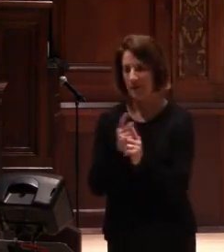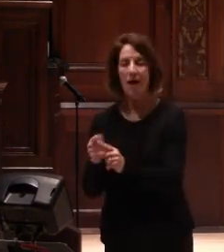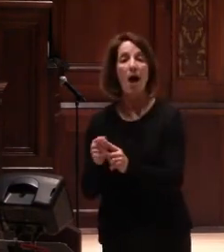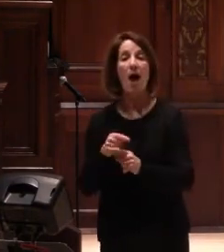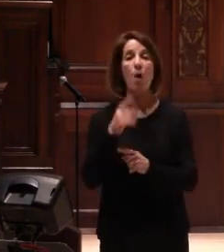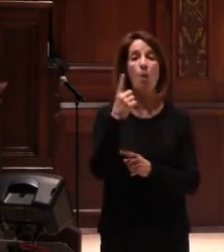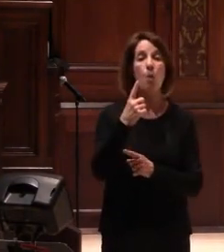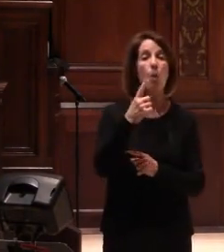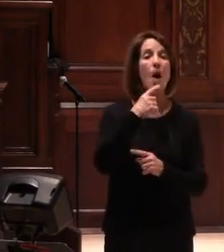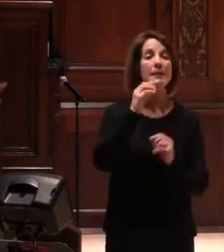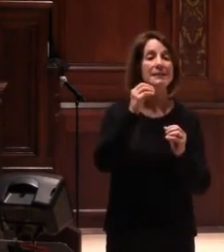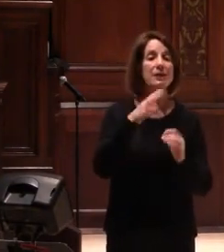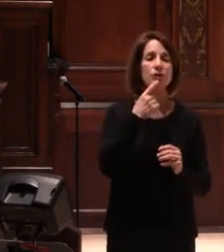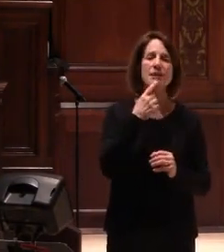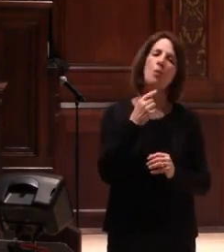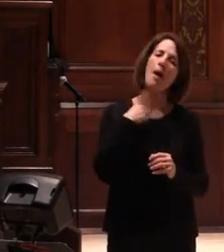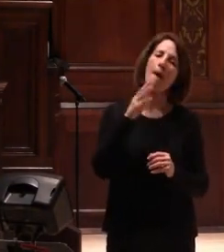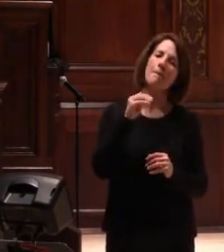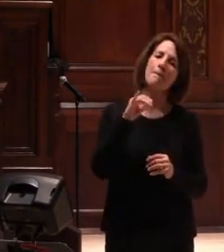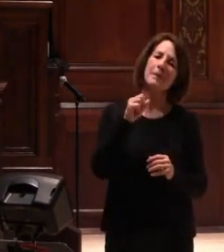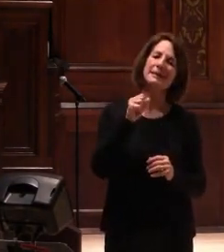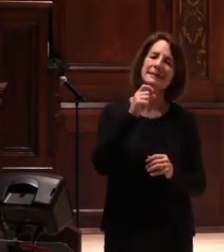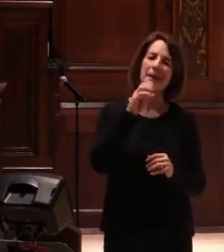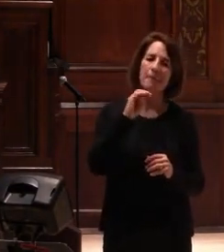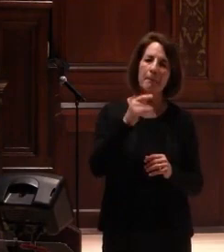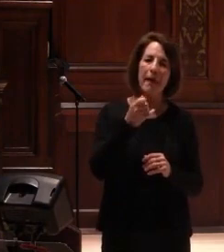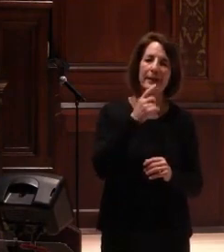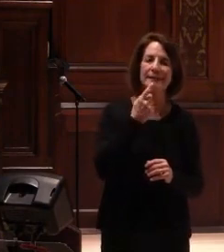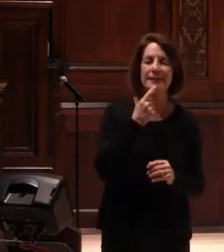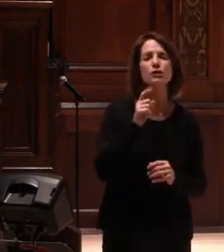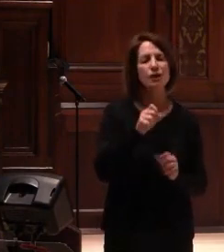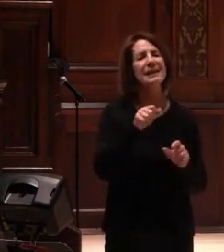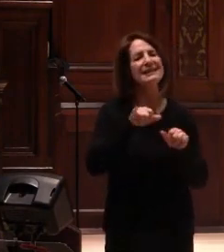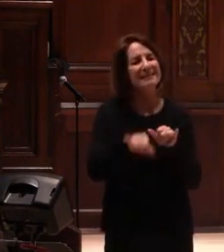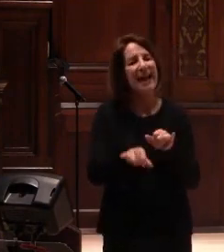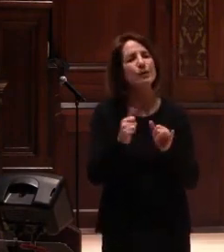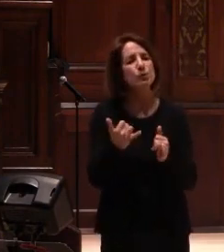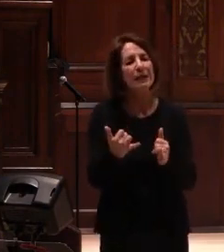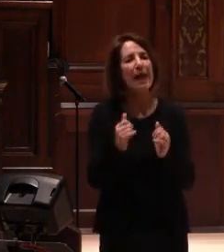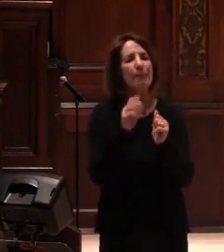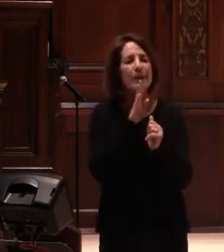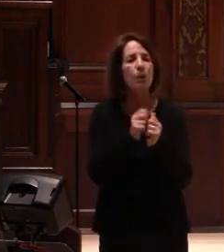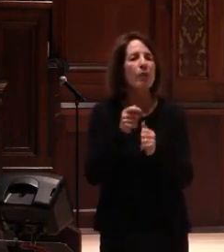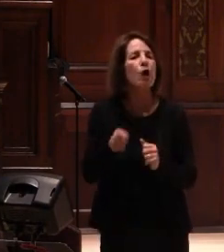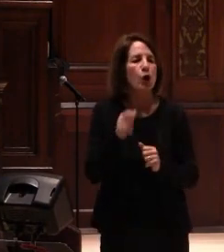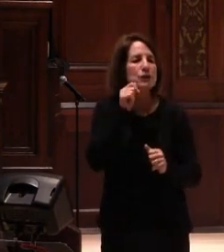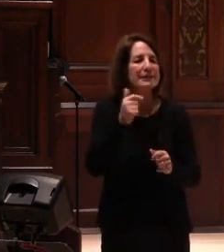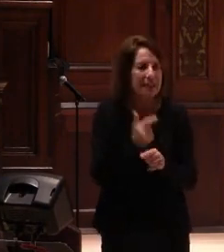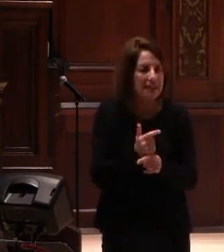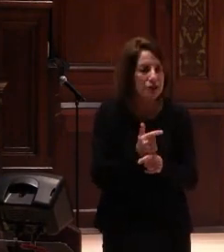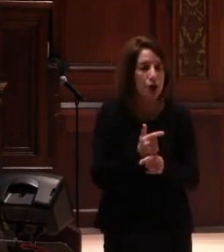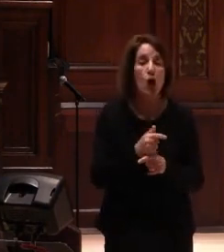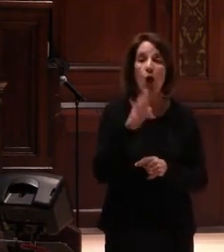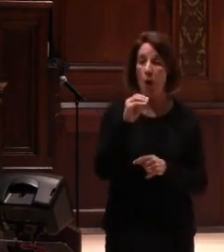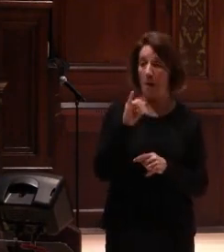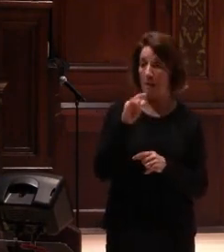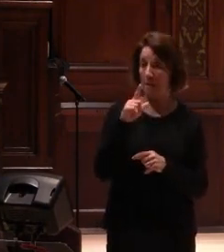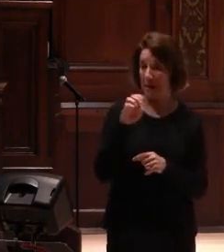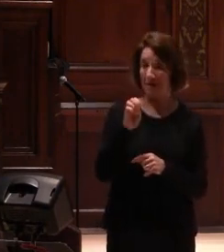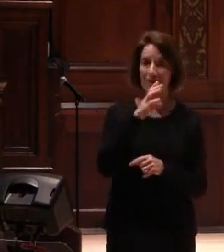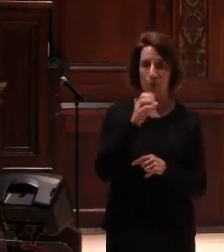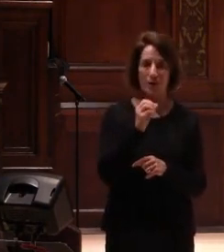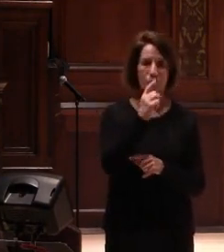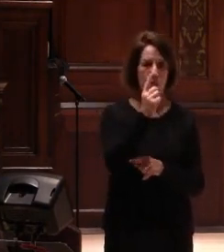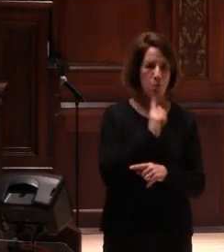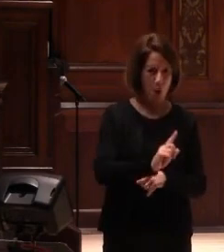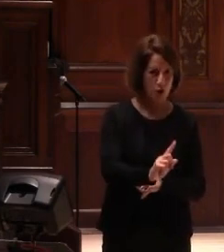Megan, said, well, she can stay today. Millie can stay and be with her sister. And after a couple weeks, Millie was a one-year-old, a part of